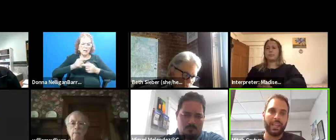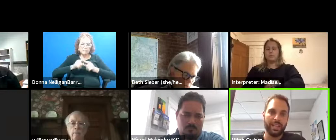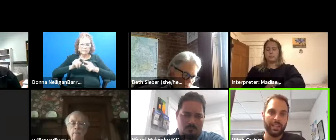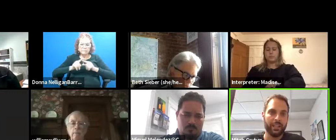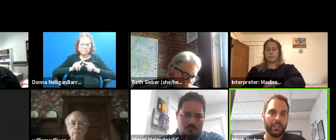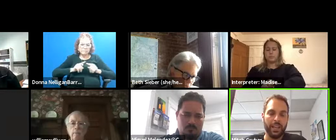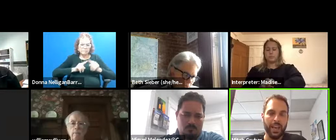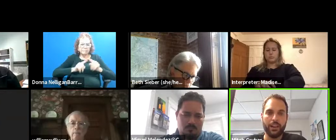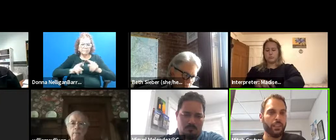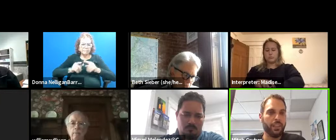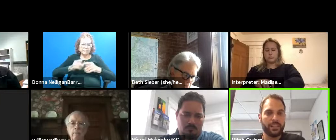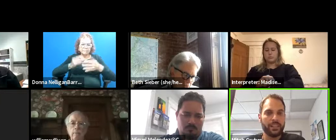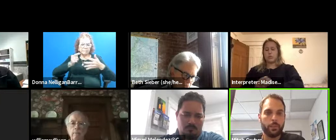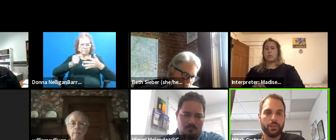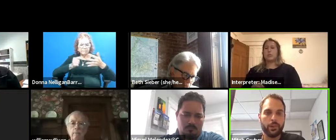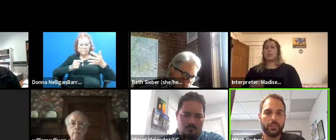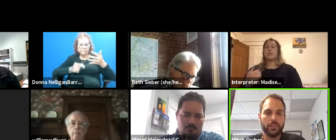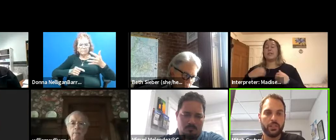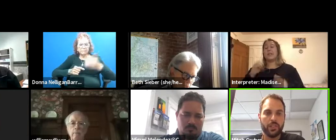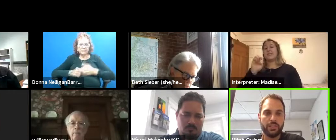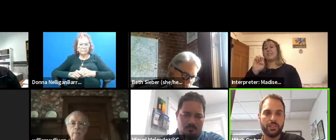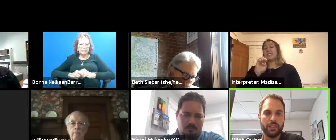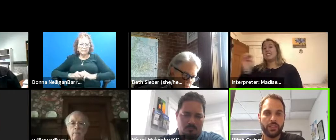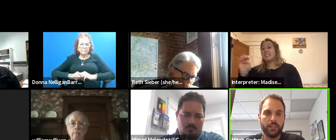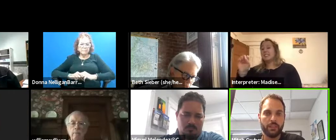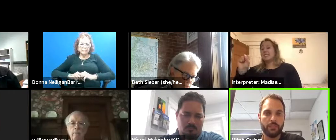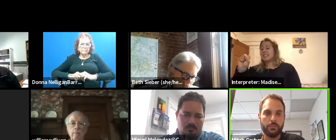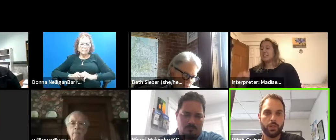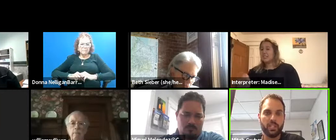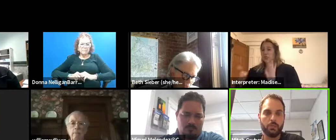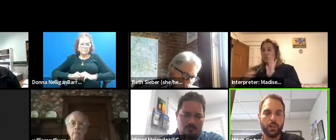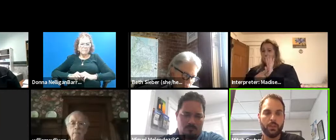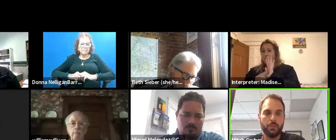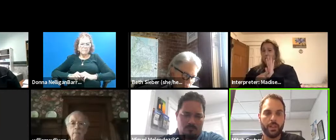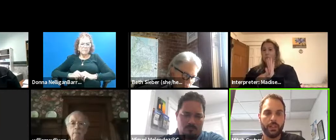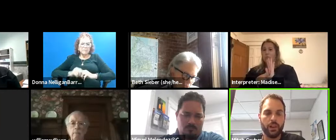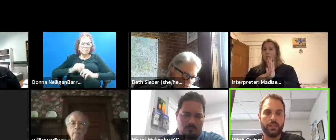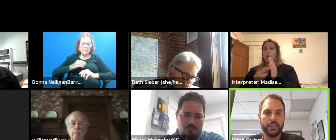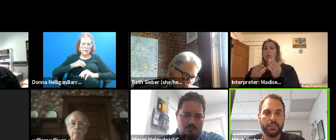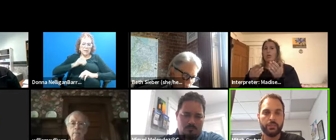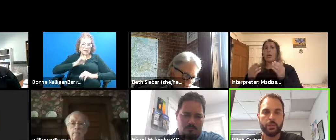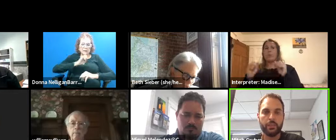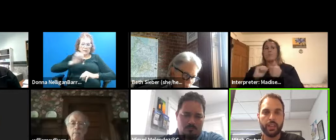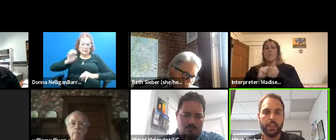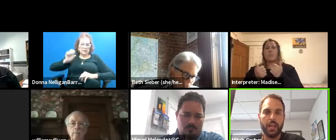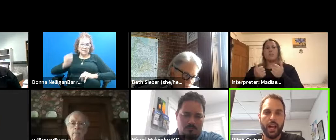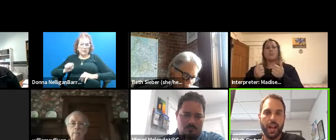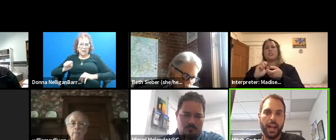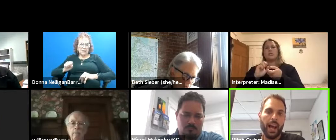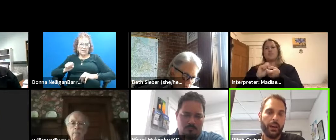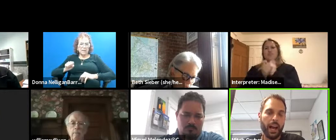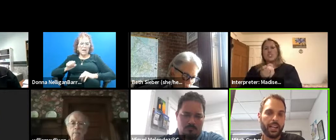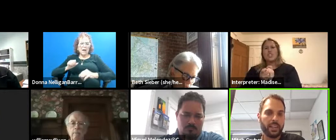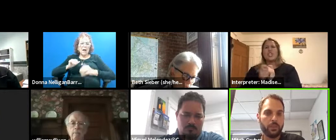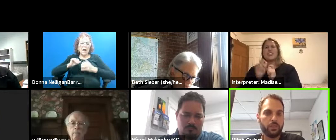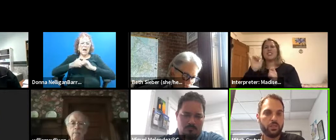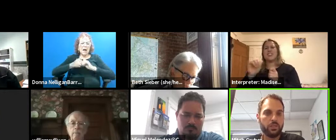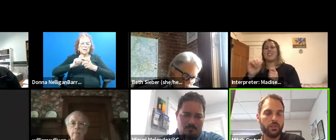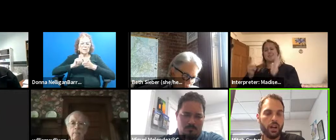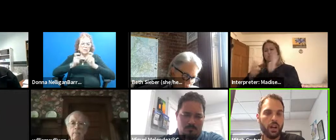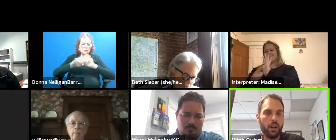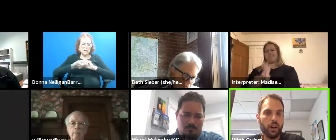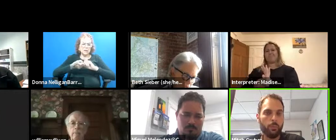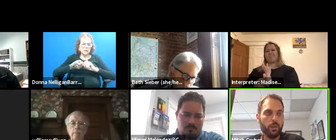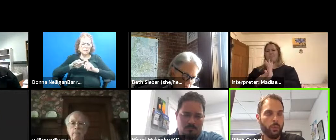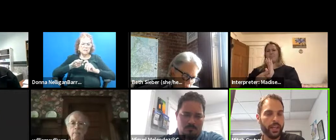one thing and nothing else that we do as a municipal government is awfully confusing. And I guess I would